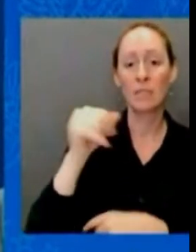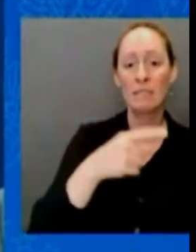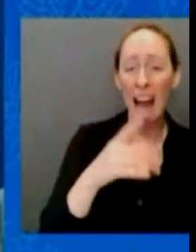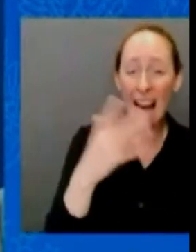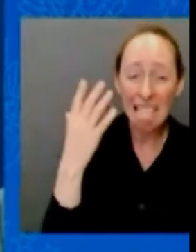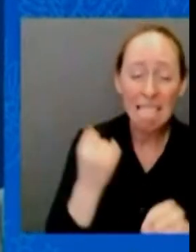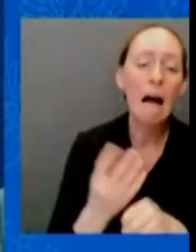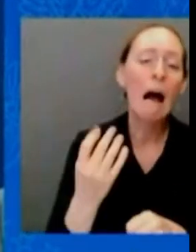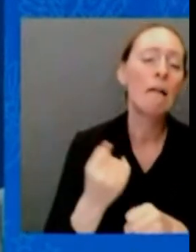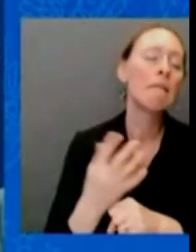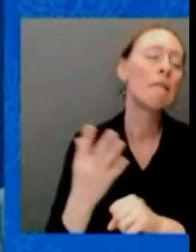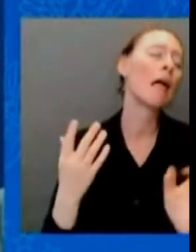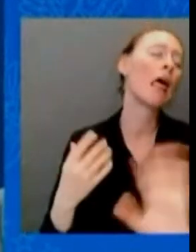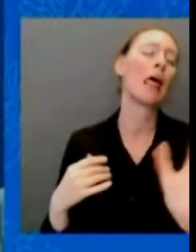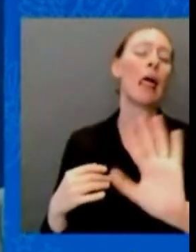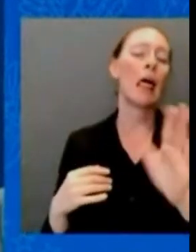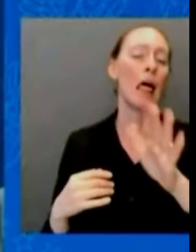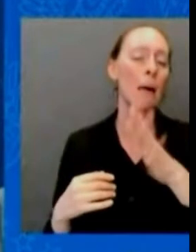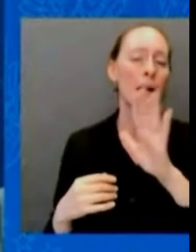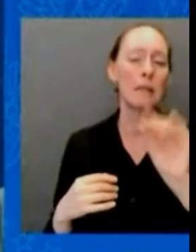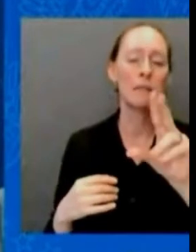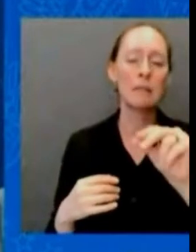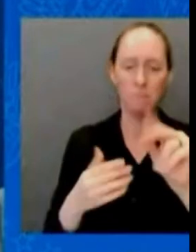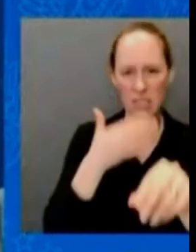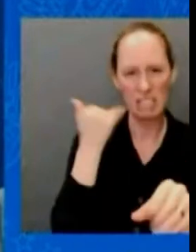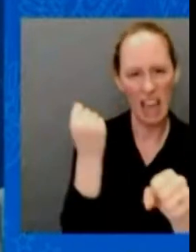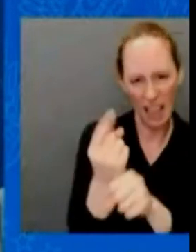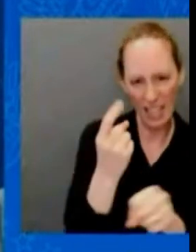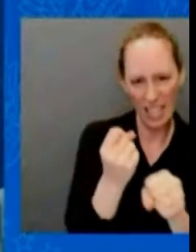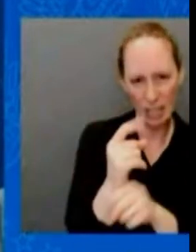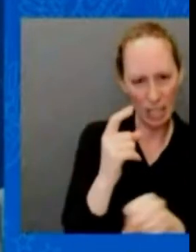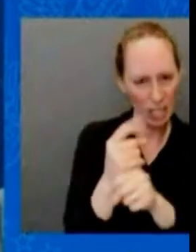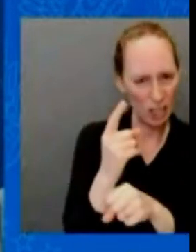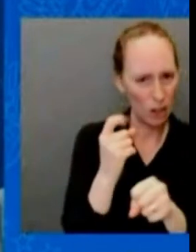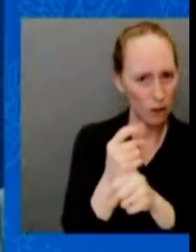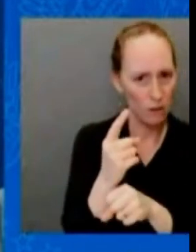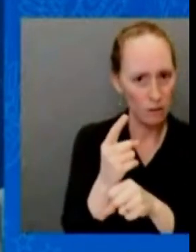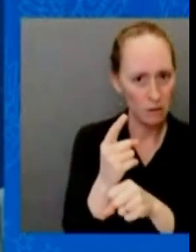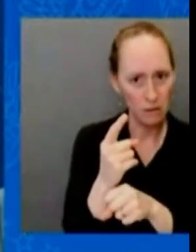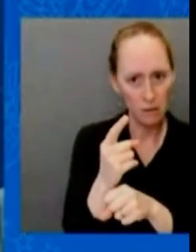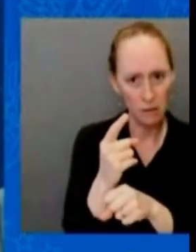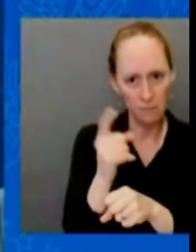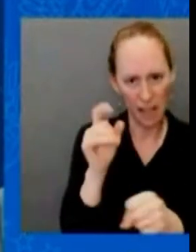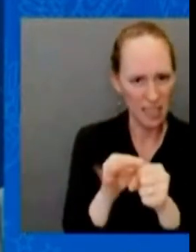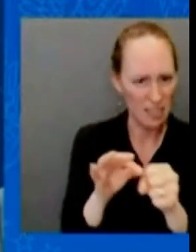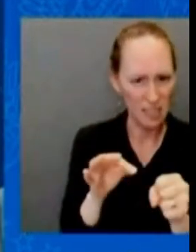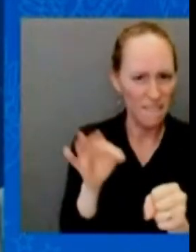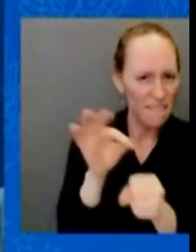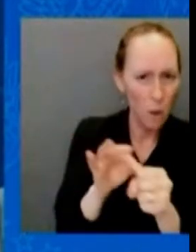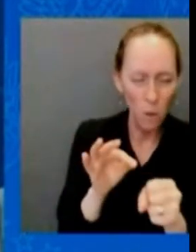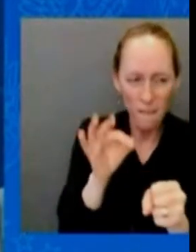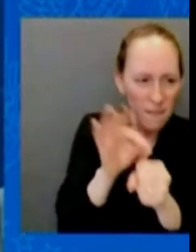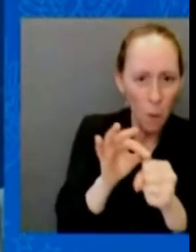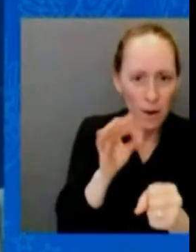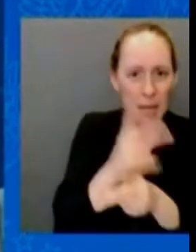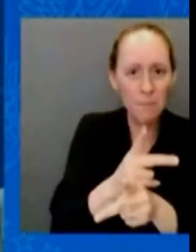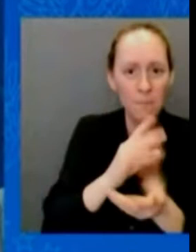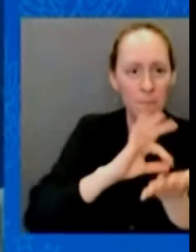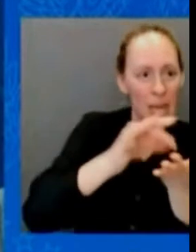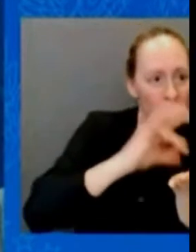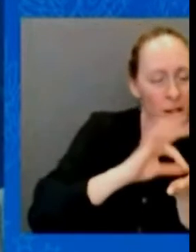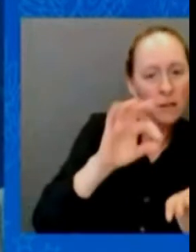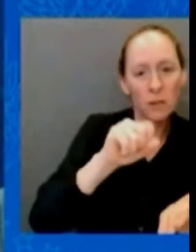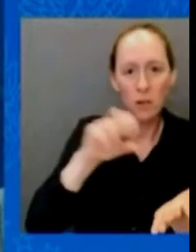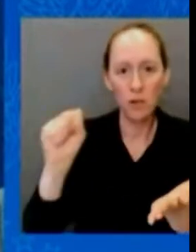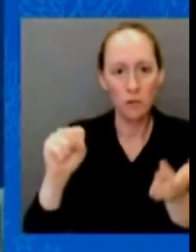Every year, Social Security and Medicare are in the chopping block, every single year. And now they put forward a real ticking time